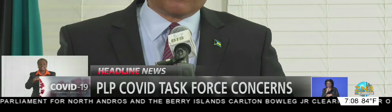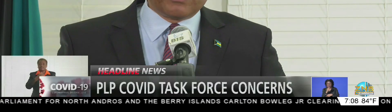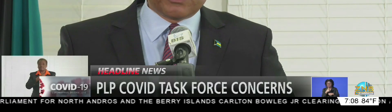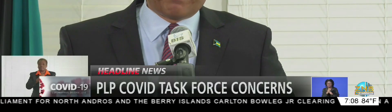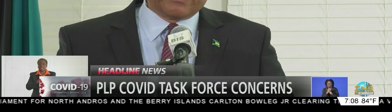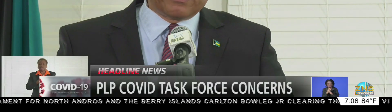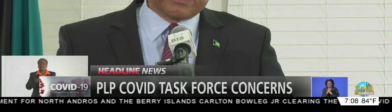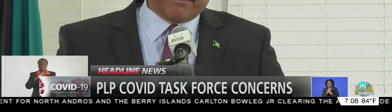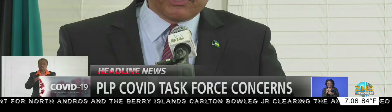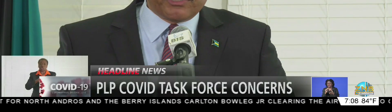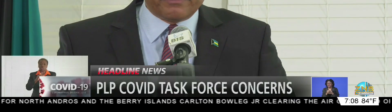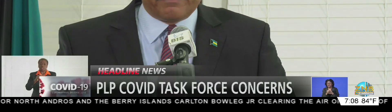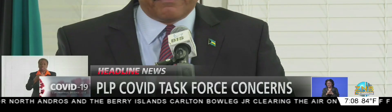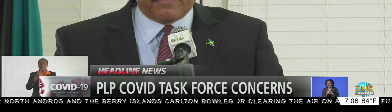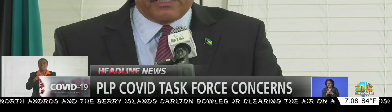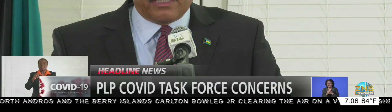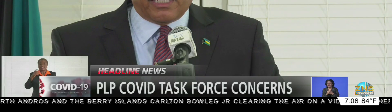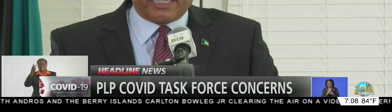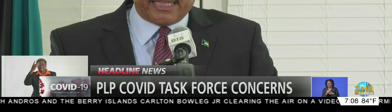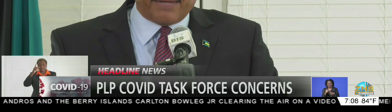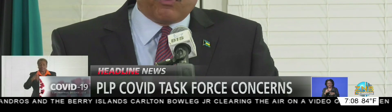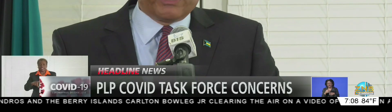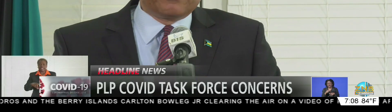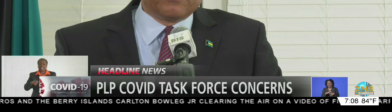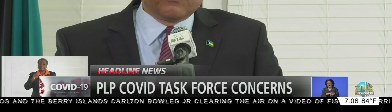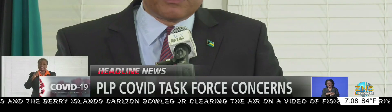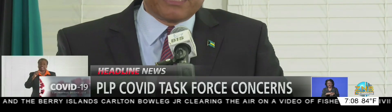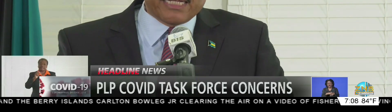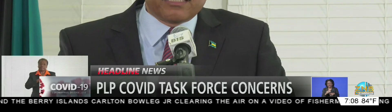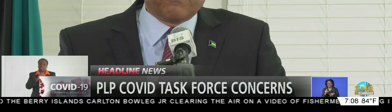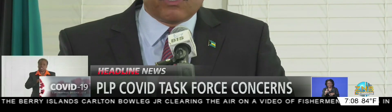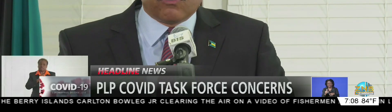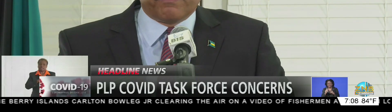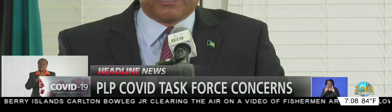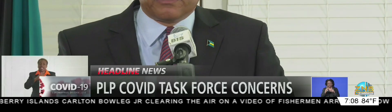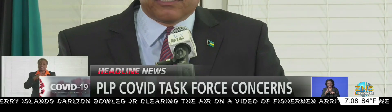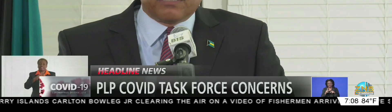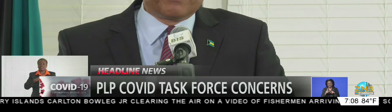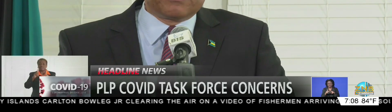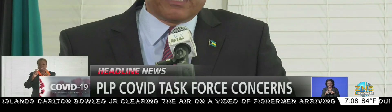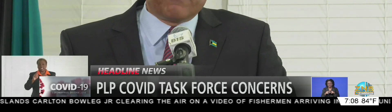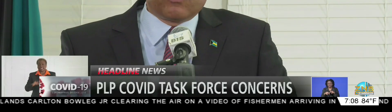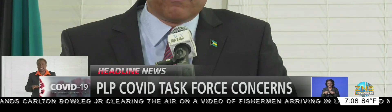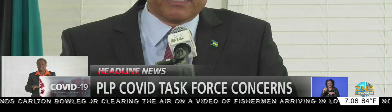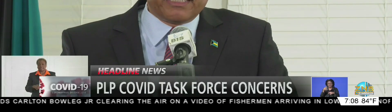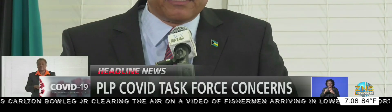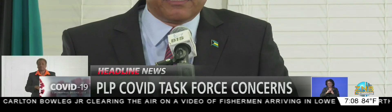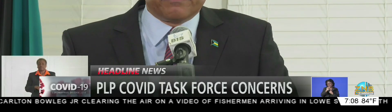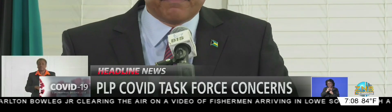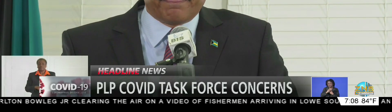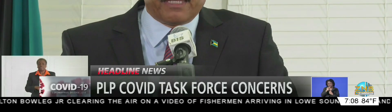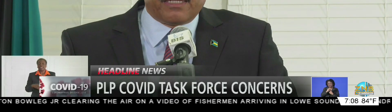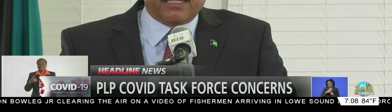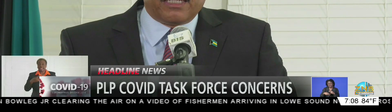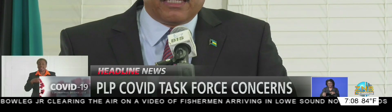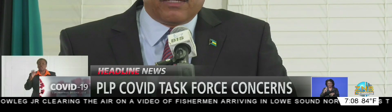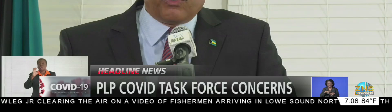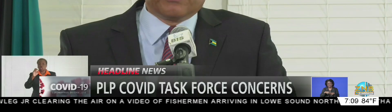patient subsequently spiked a temperature and at that point was tested for COVID and determined to have